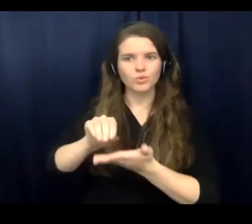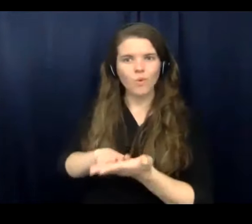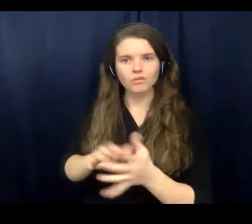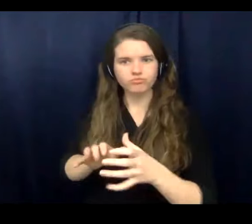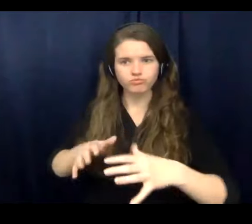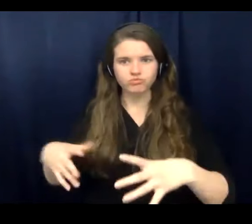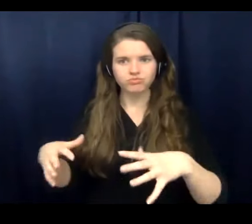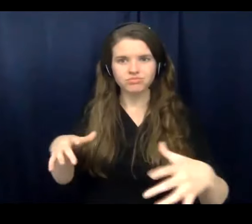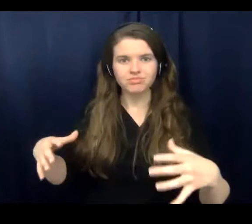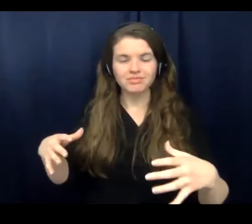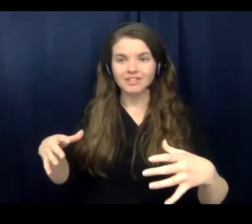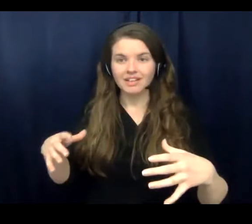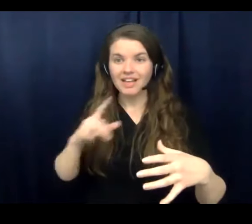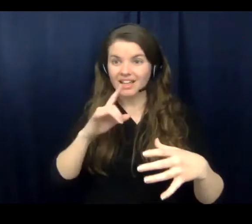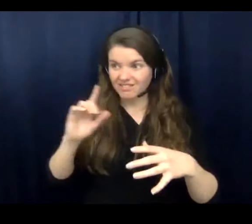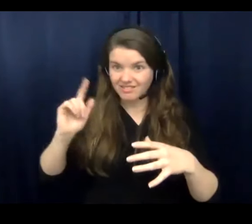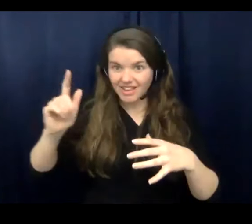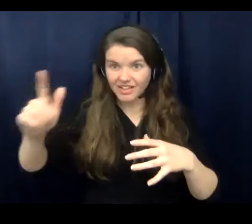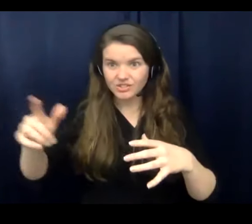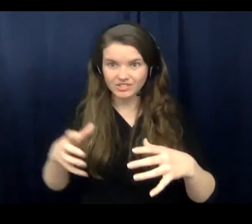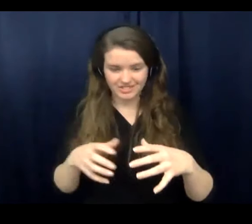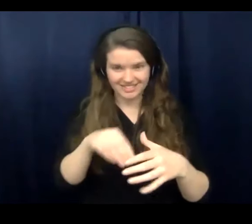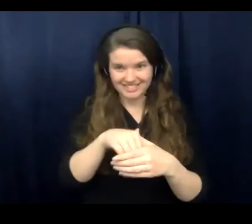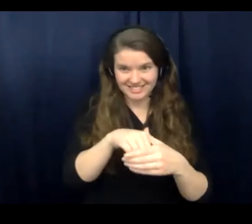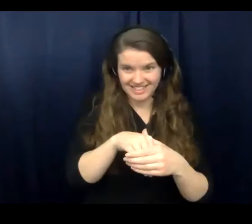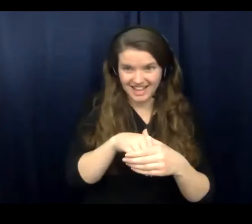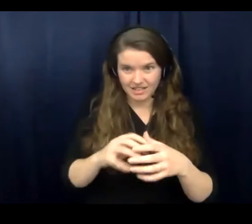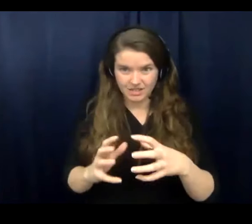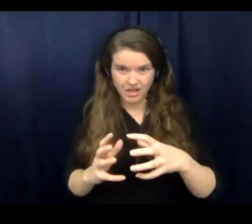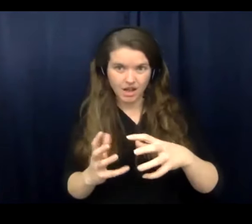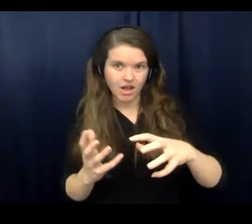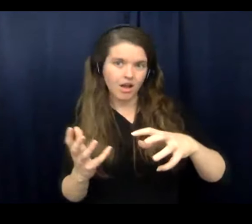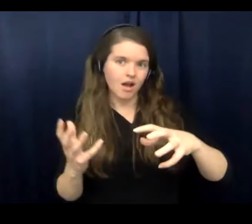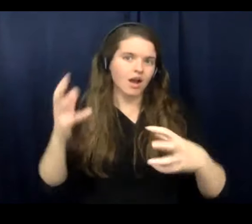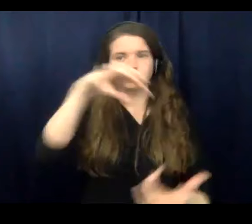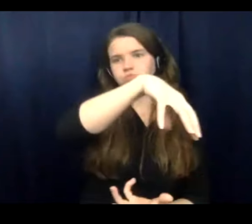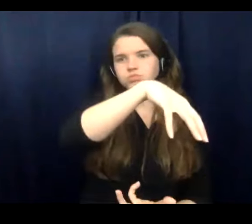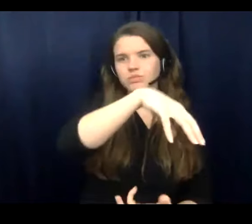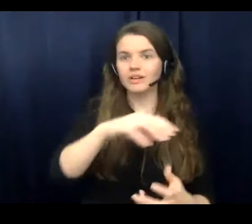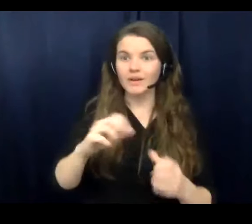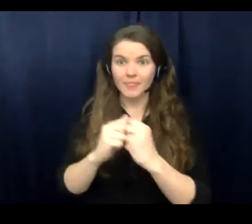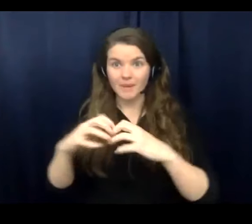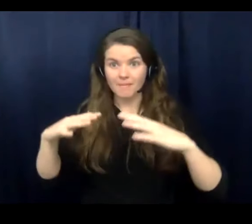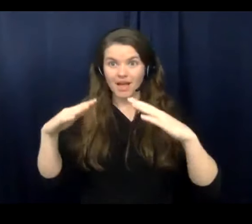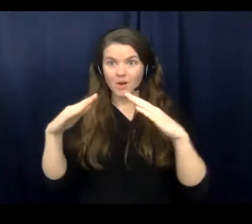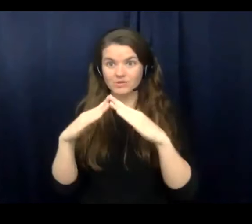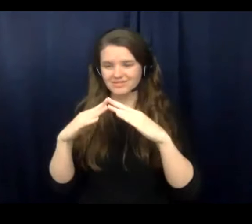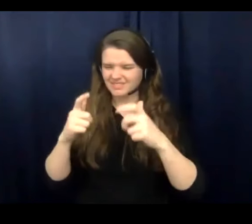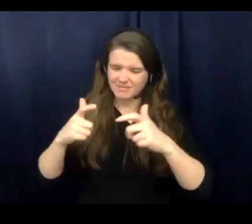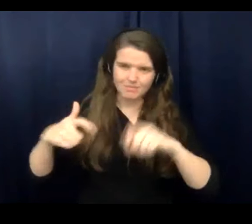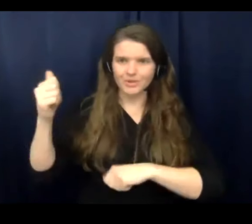eventually it toppled the Roman Empire from the inside out and the bottom up. The mountain is bigger now than it was before, that's for